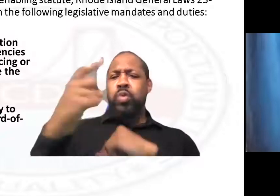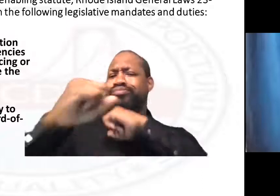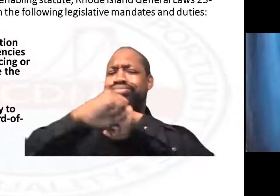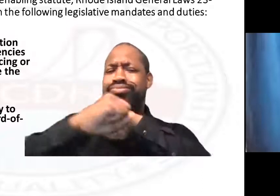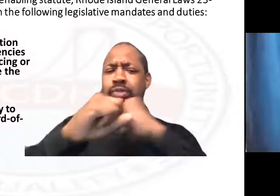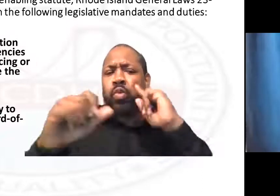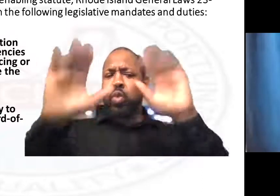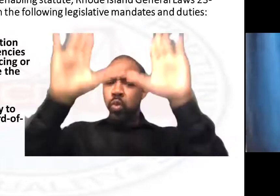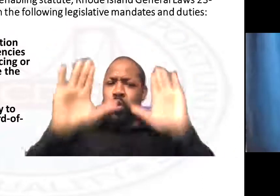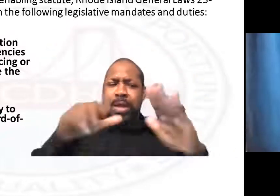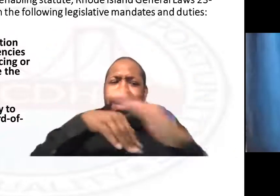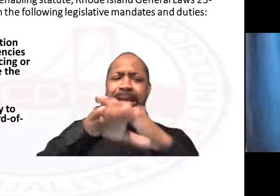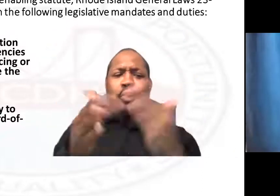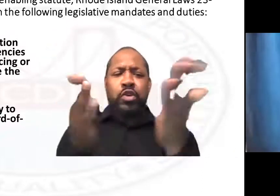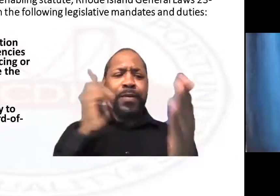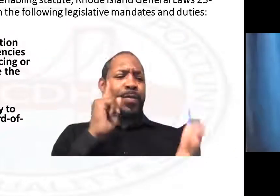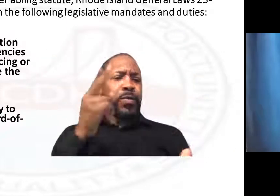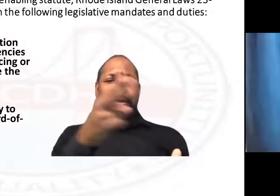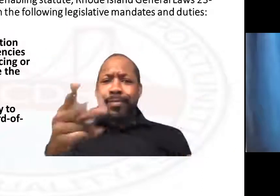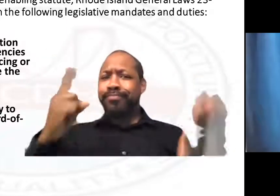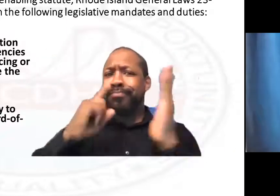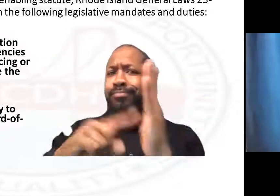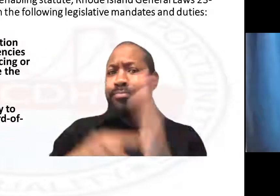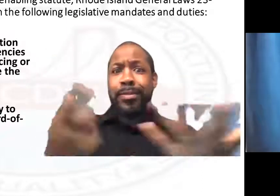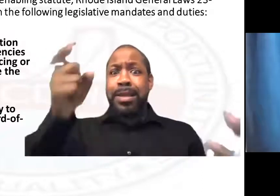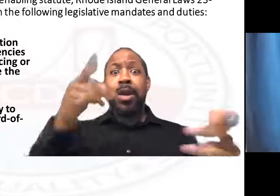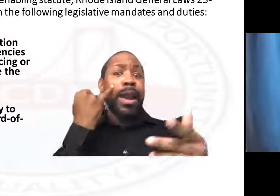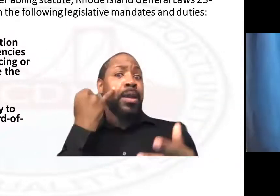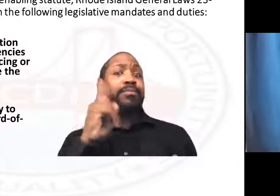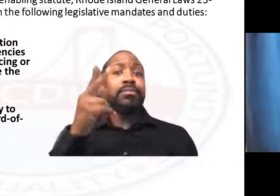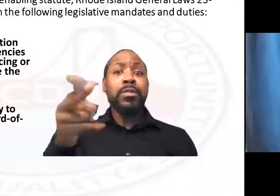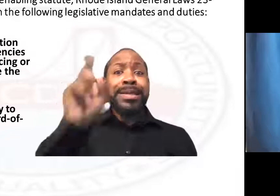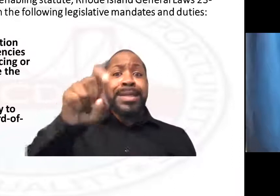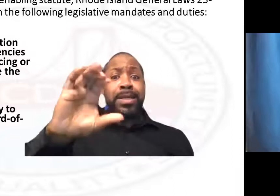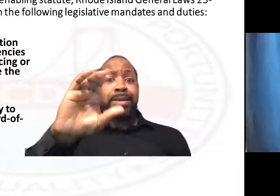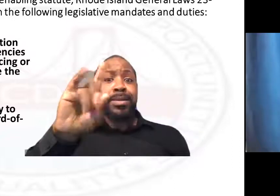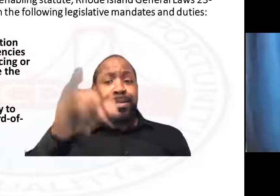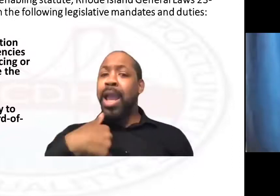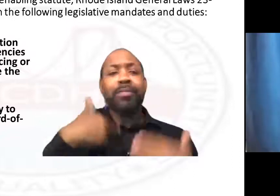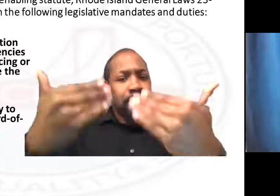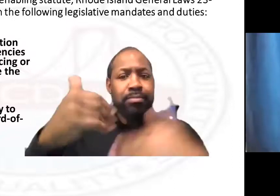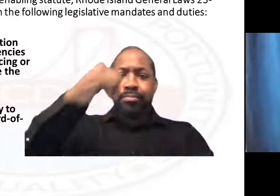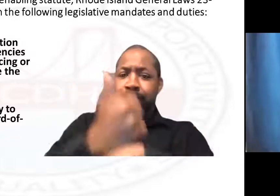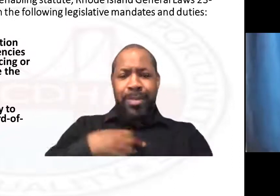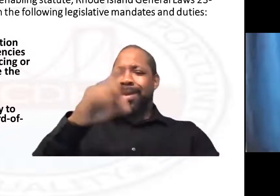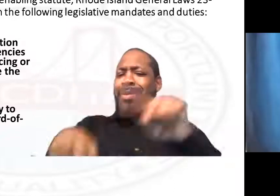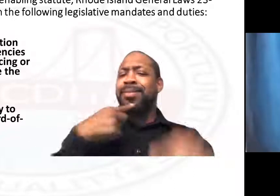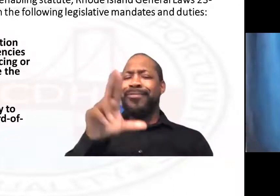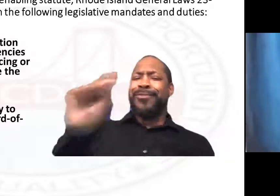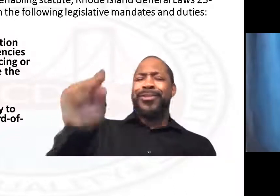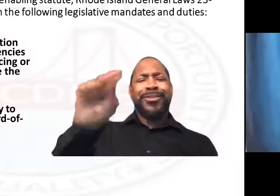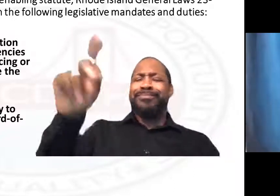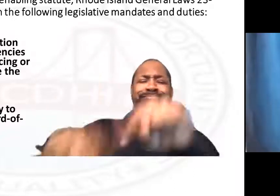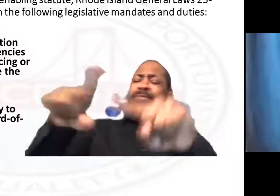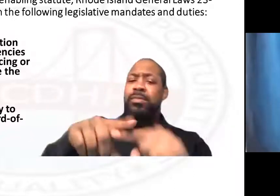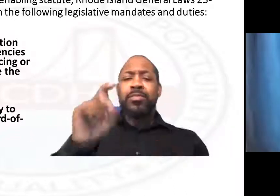services. The second is the promotion of greater accessibility to services for the deaf and hard of hearing. So, you know, if a